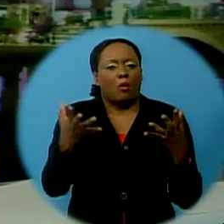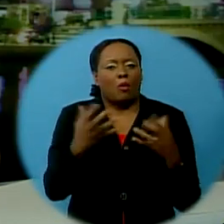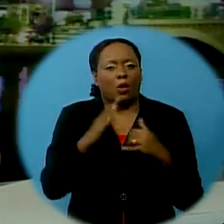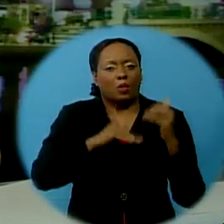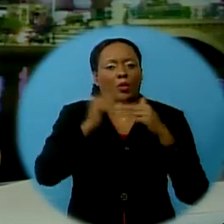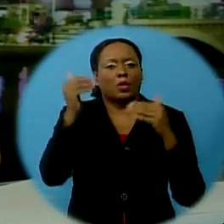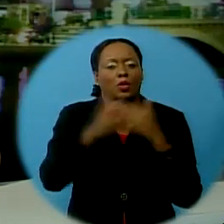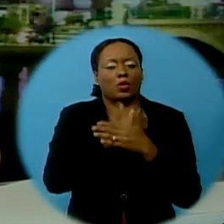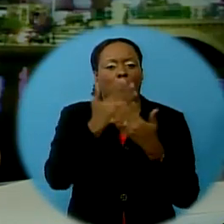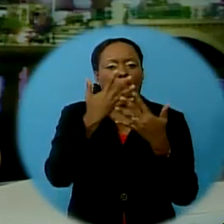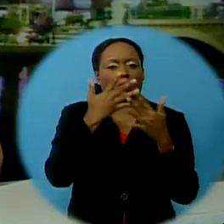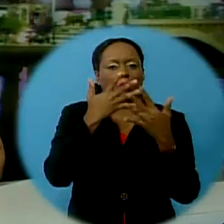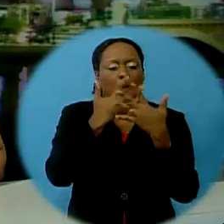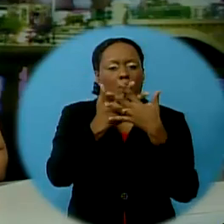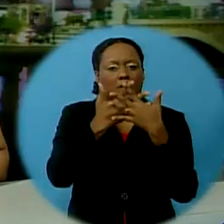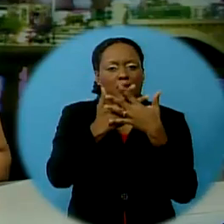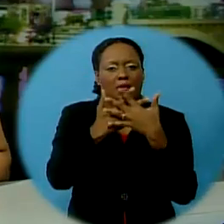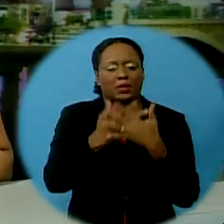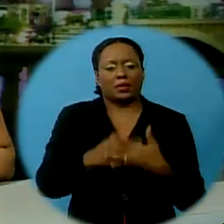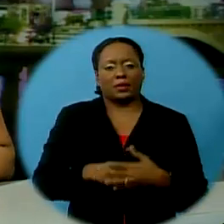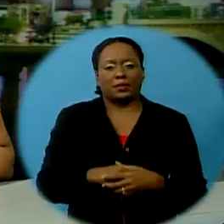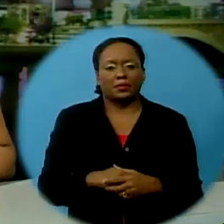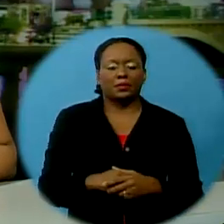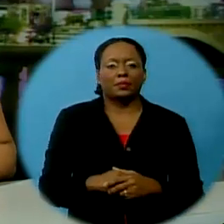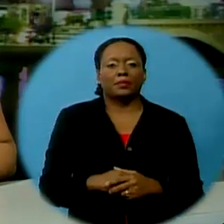in favor of a new prison.